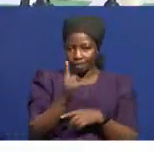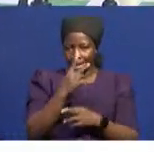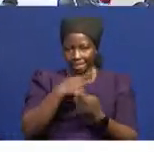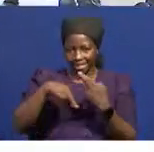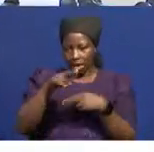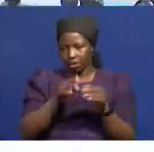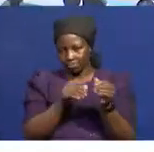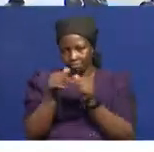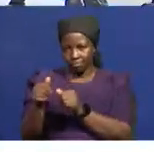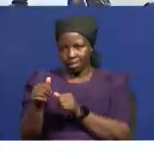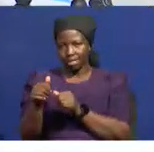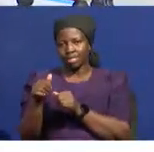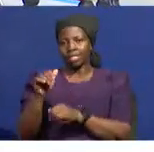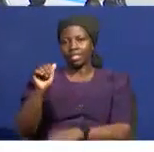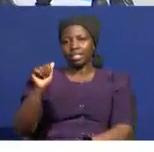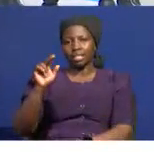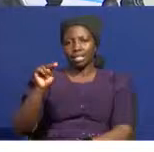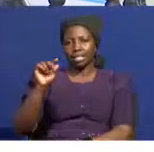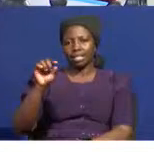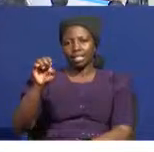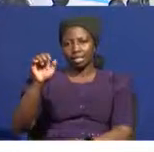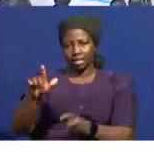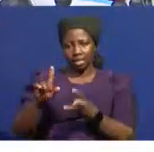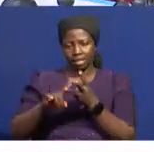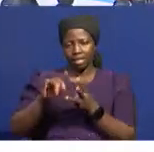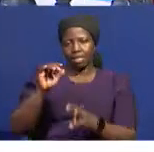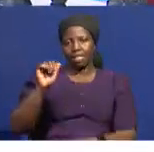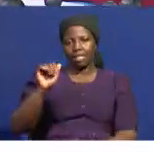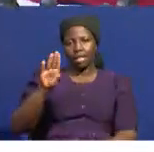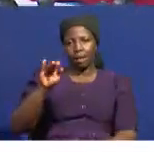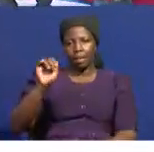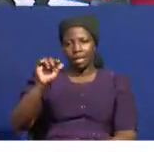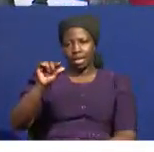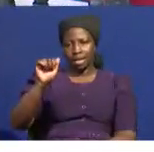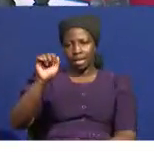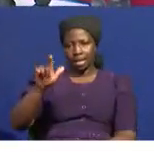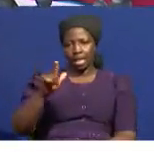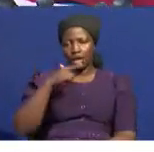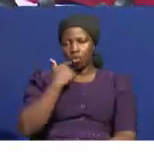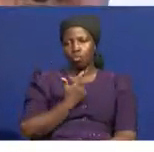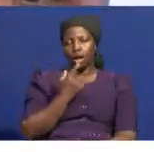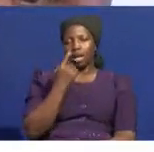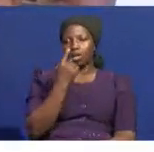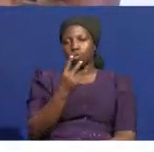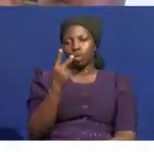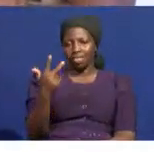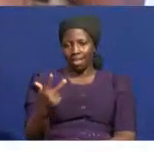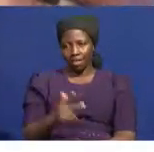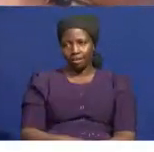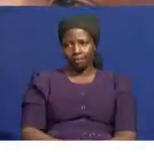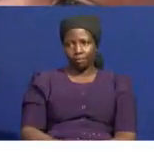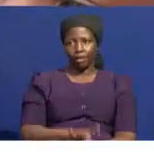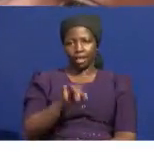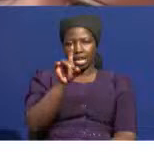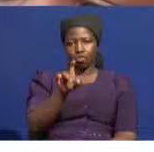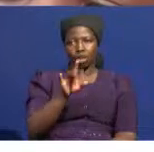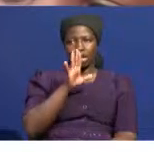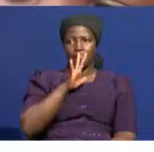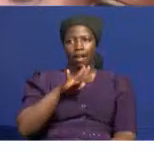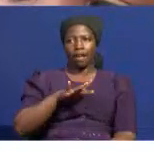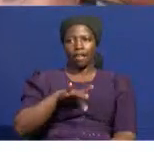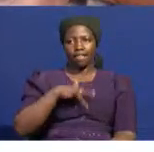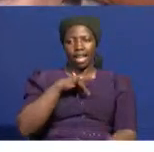round after beating Gilana Enjo Muthoni and Obonyo Abigail, who were second and third respectively. They should be comfortable while